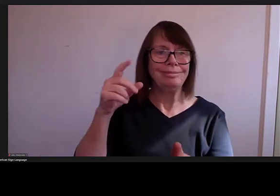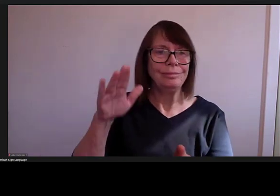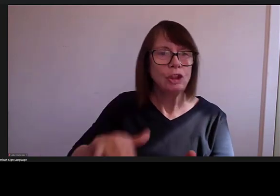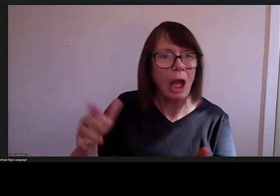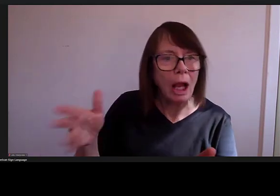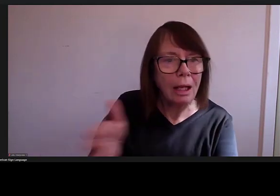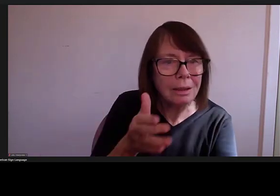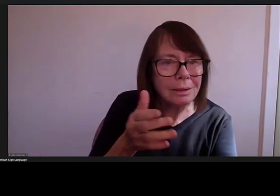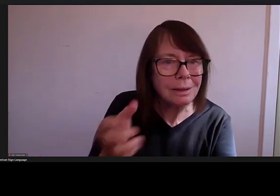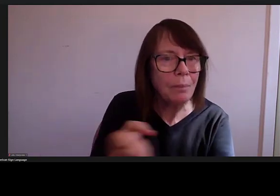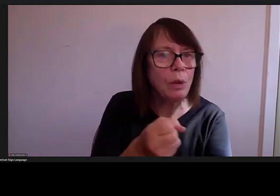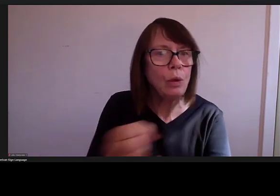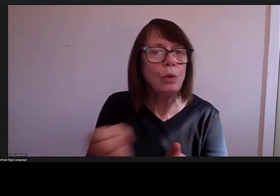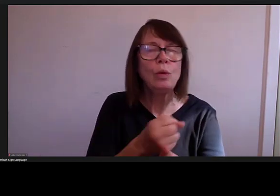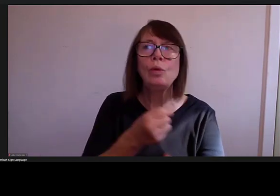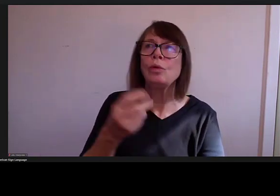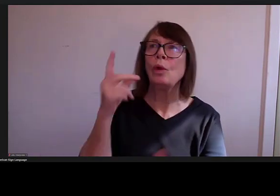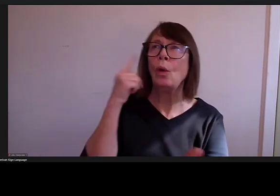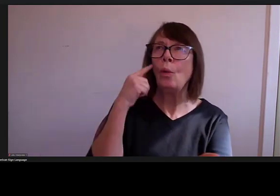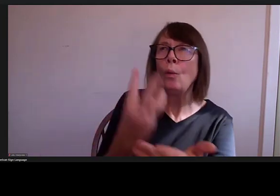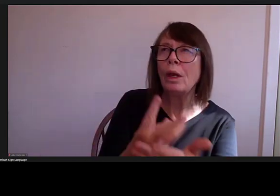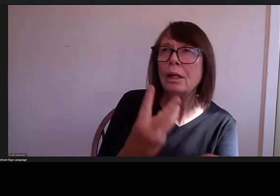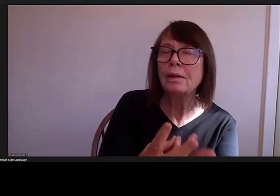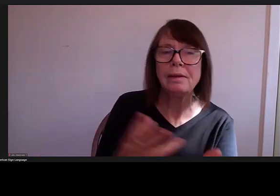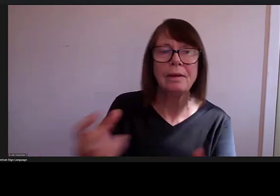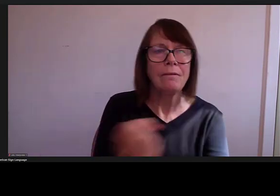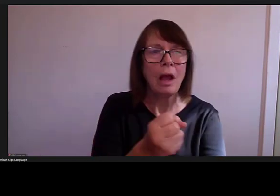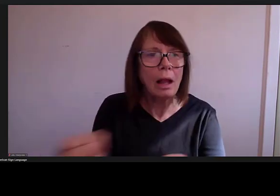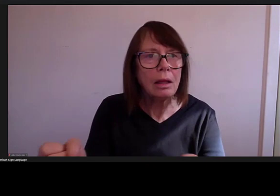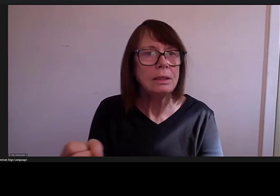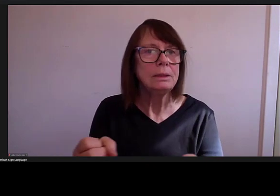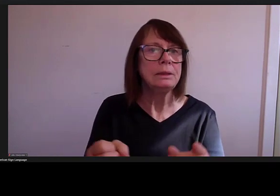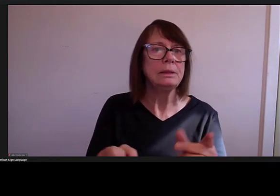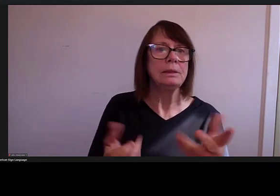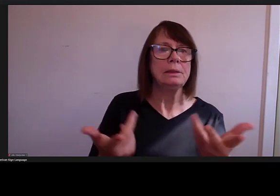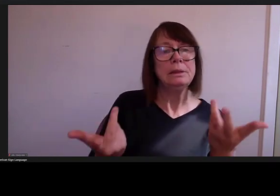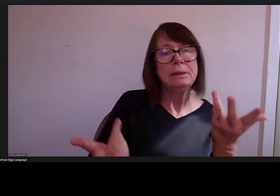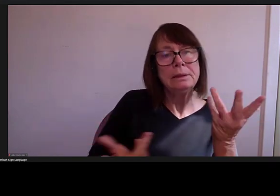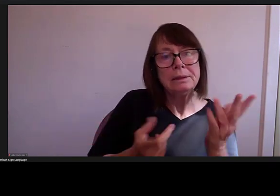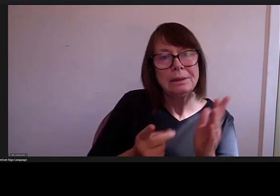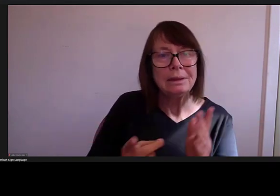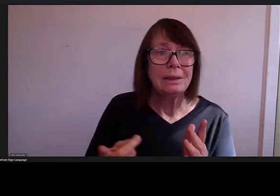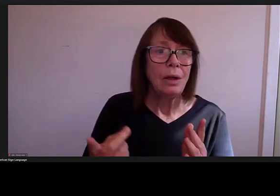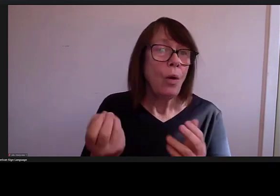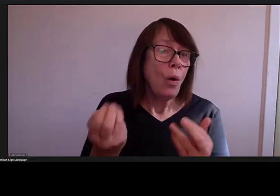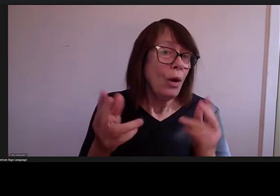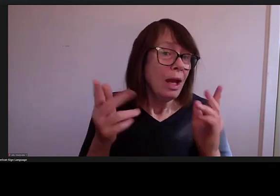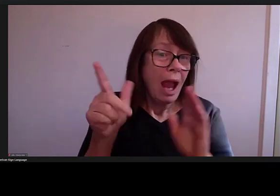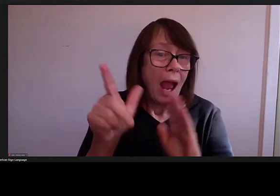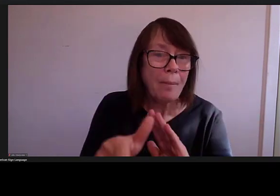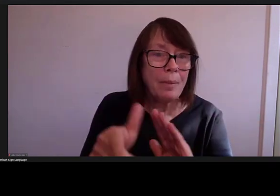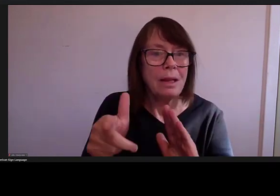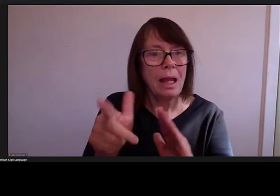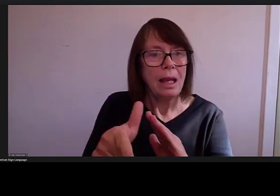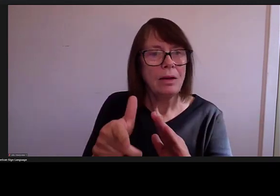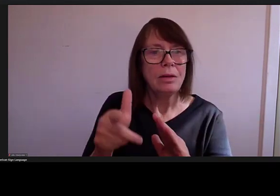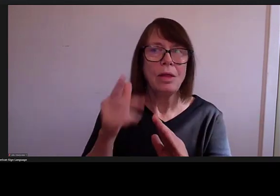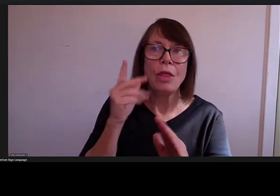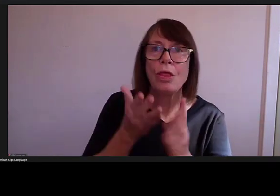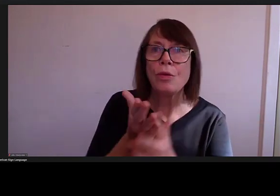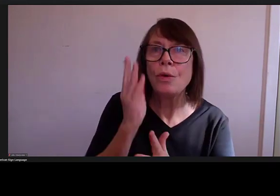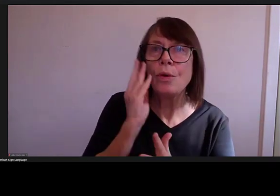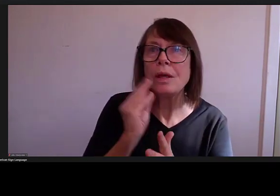neglect, witnessing violence, and disrupted attachment. And trauma can also occur later in life through experiences such